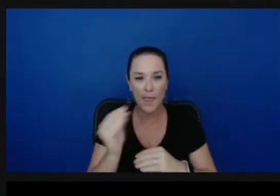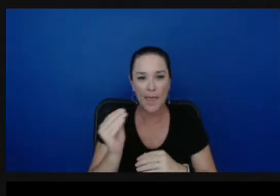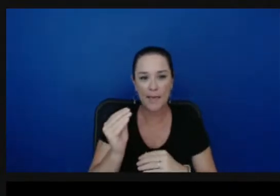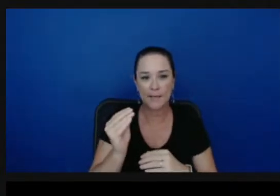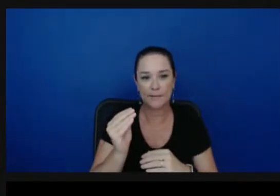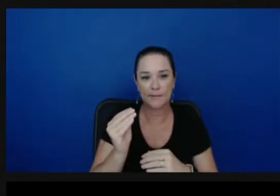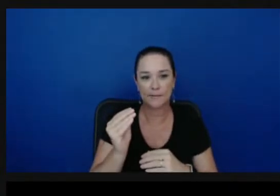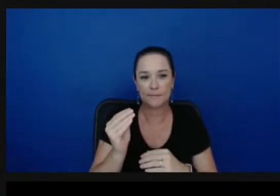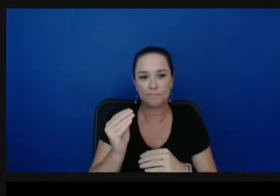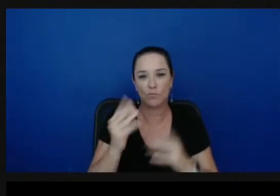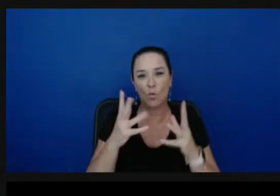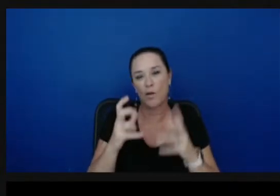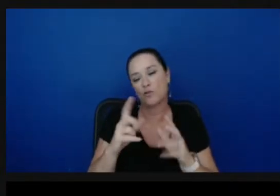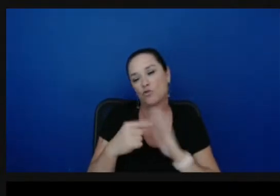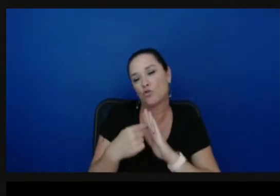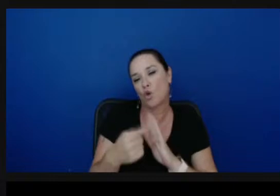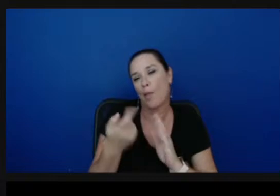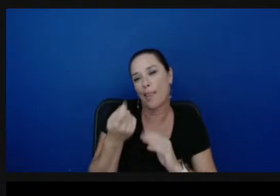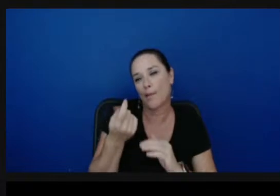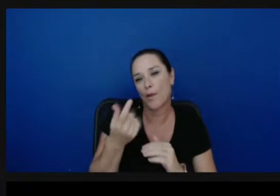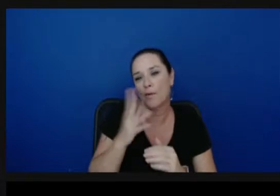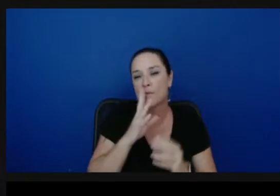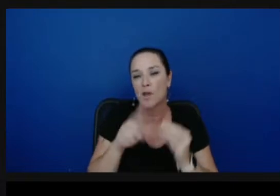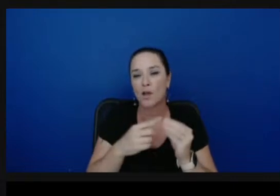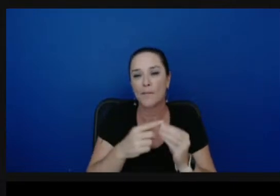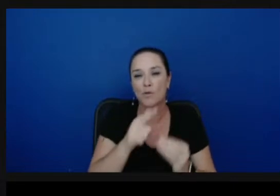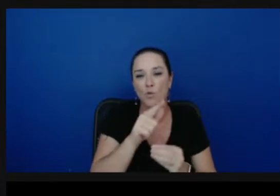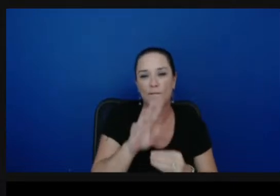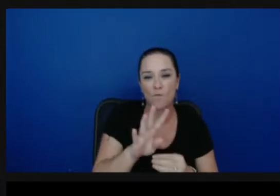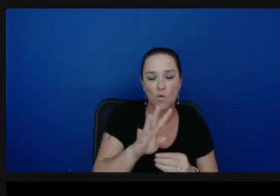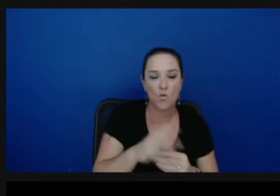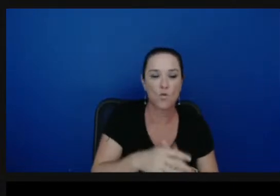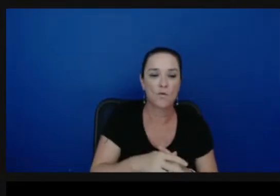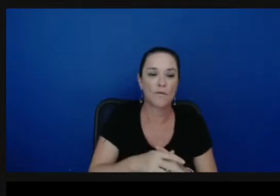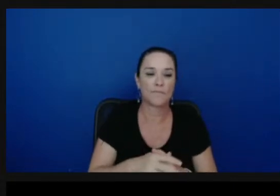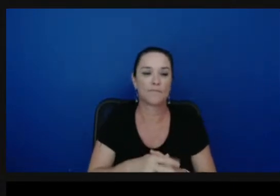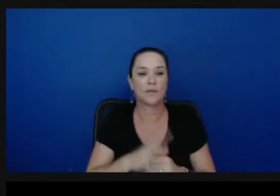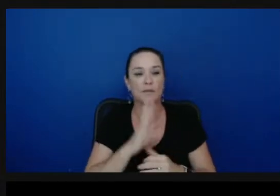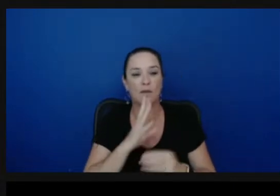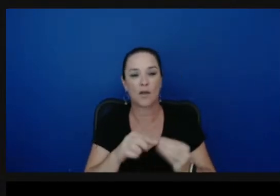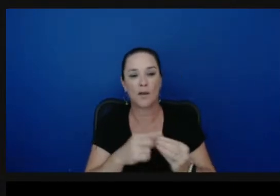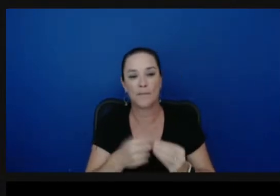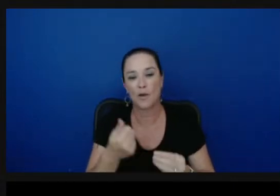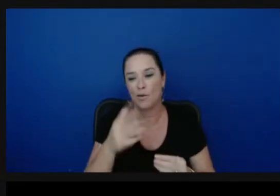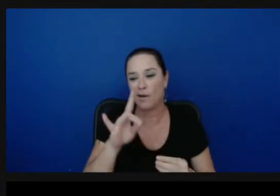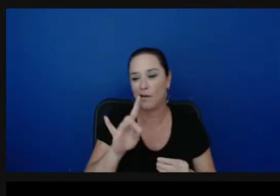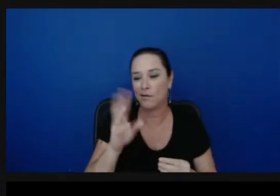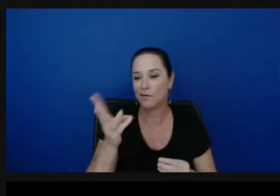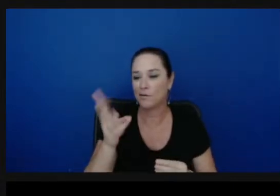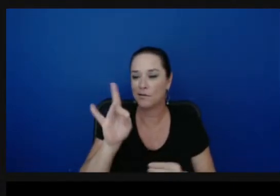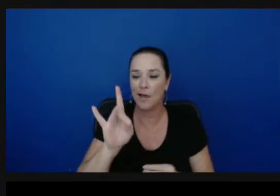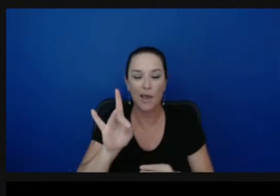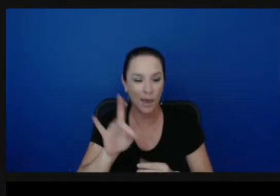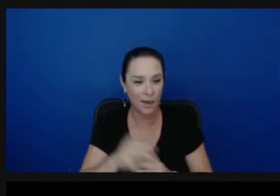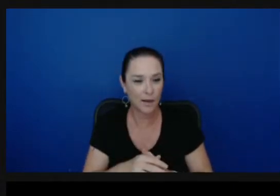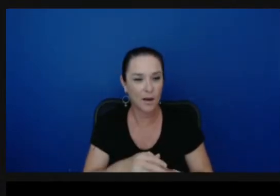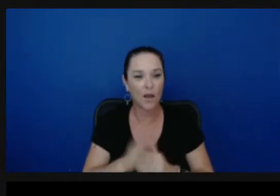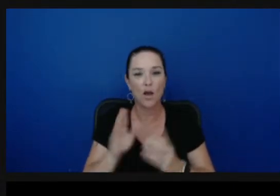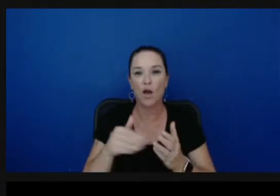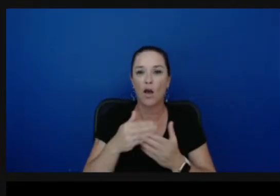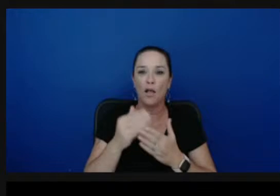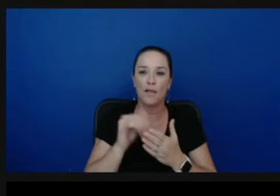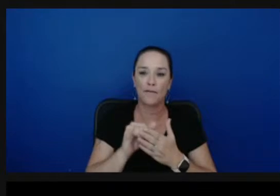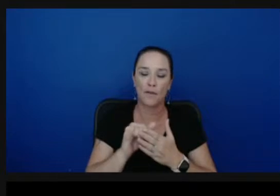wanted to recap that a little bit. We've been talking a lot about 24, we've been talking about 1868. It all frames for us